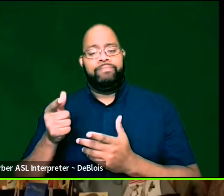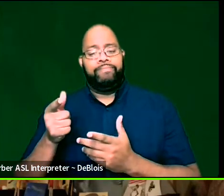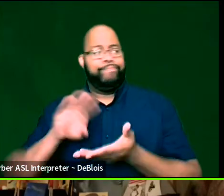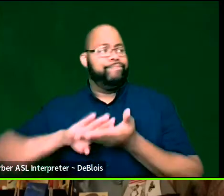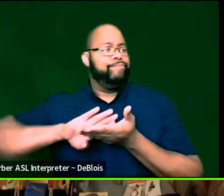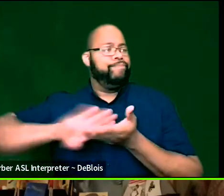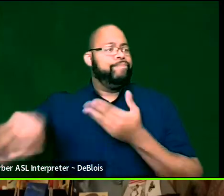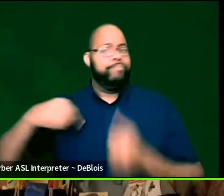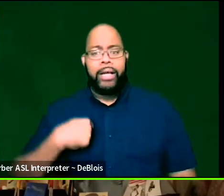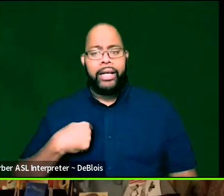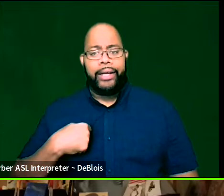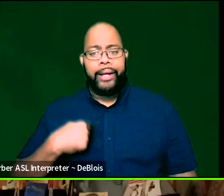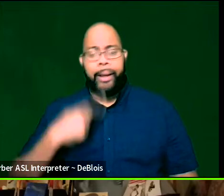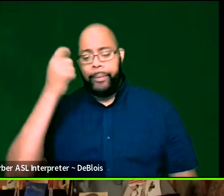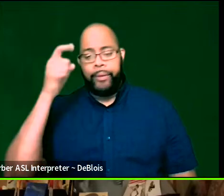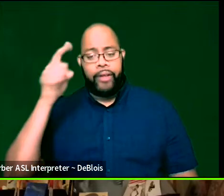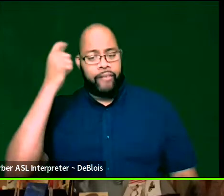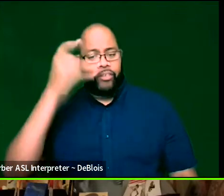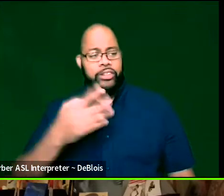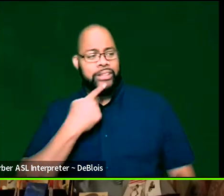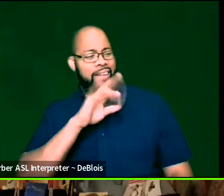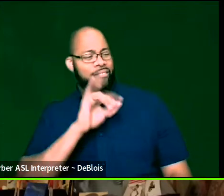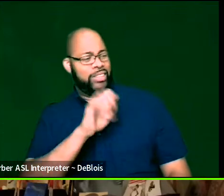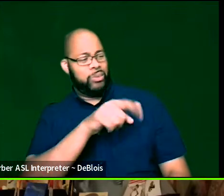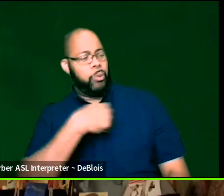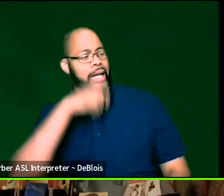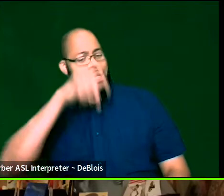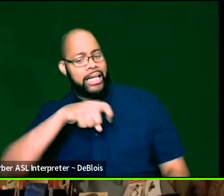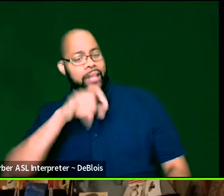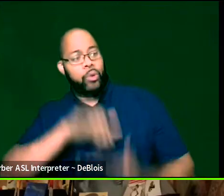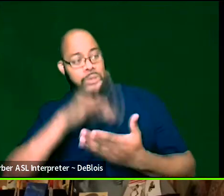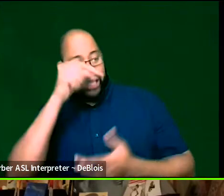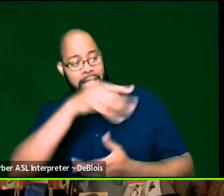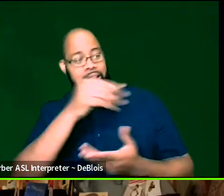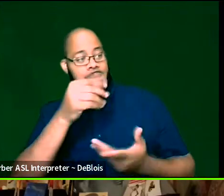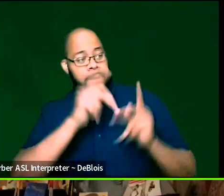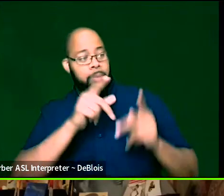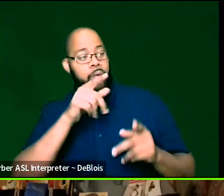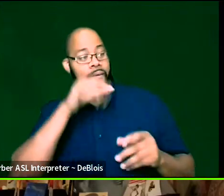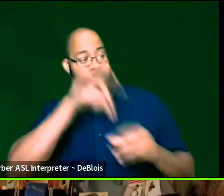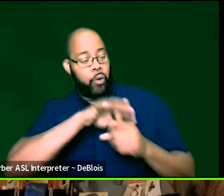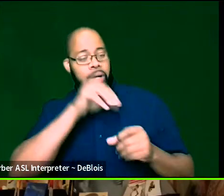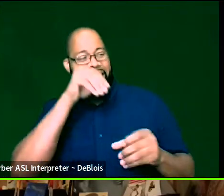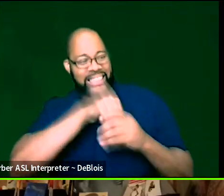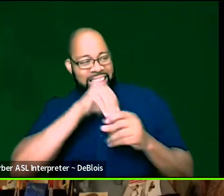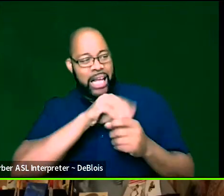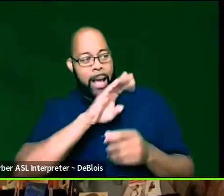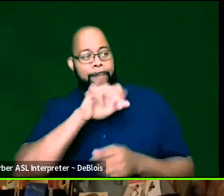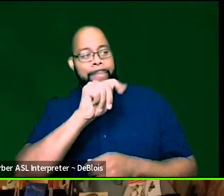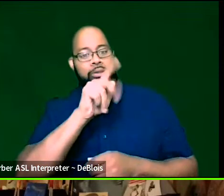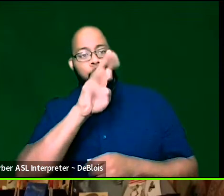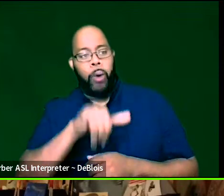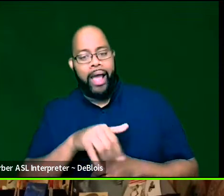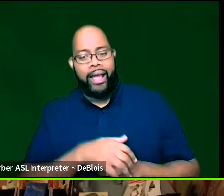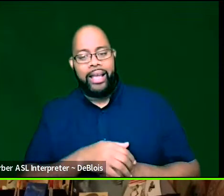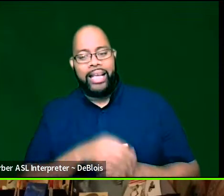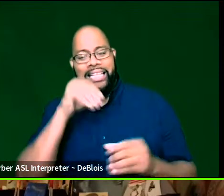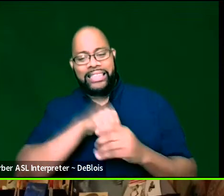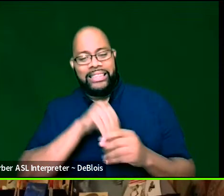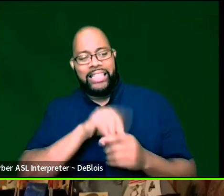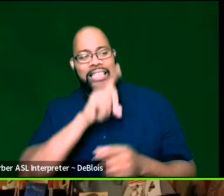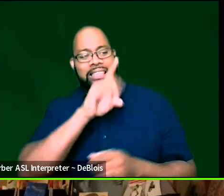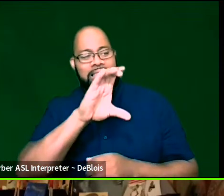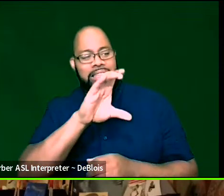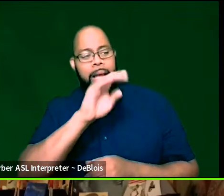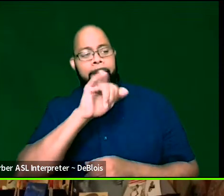dismissed me because the governor said, Vince, we need those guys and girls votes from inside the beltways, inside the